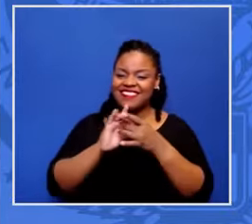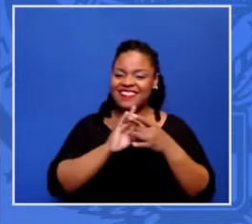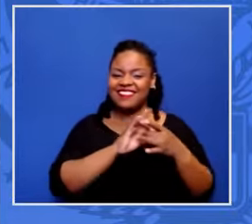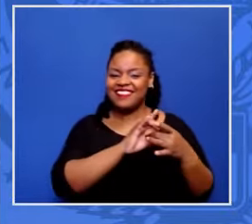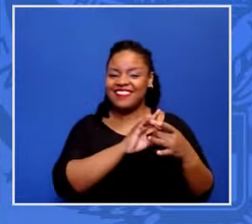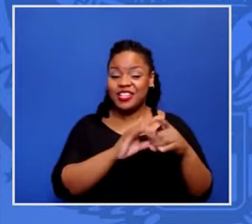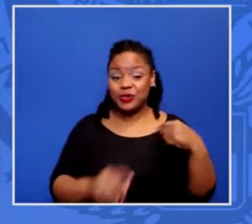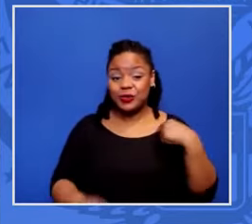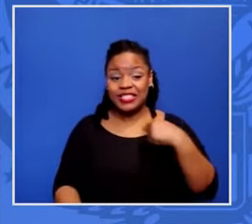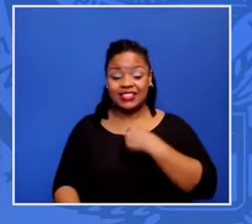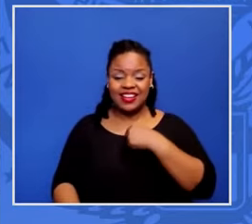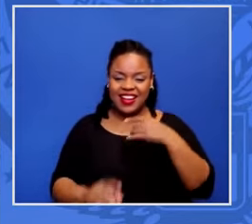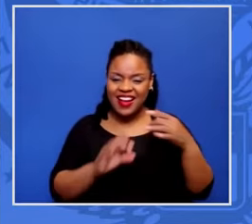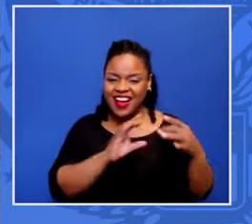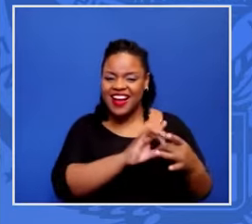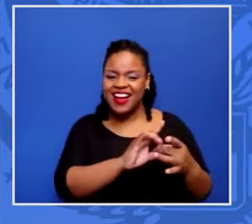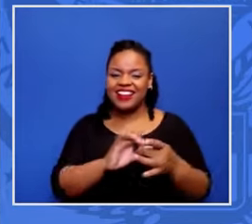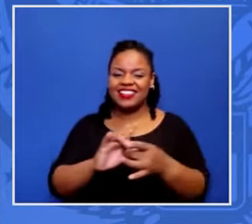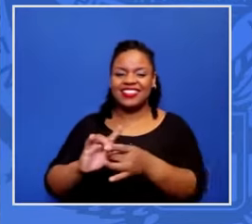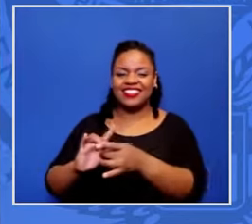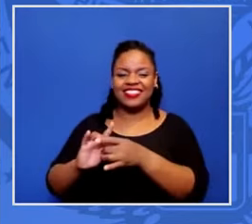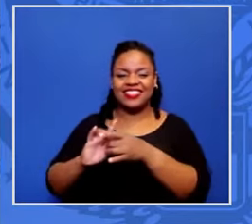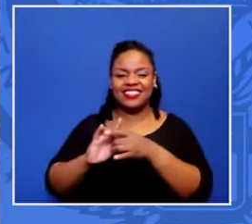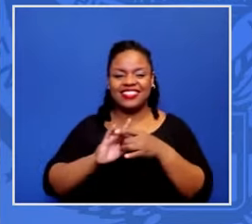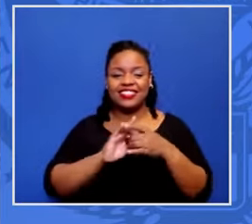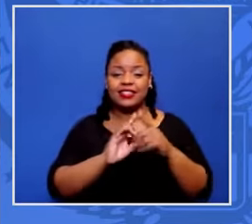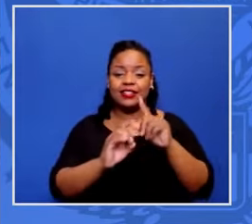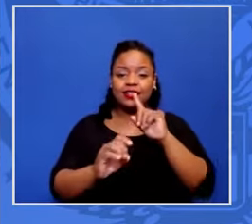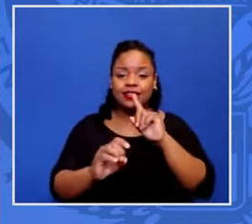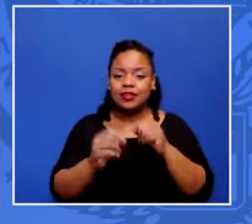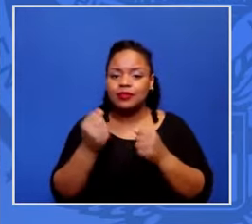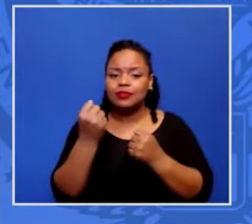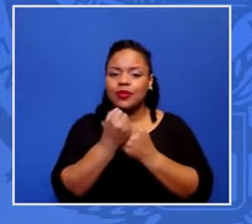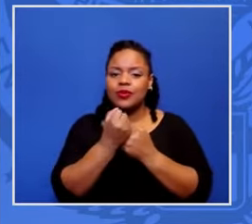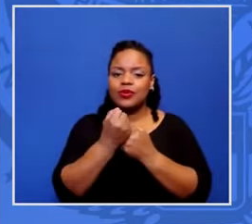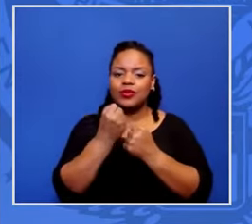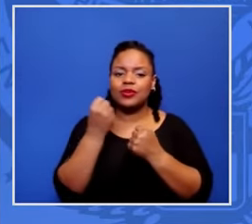the promise of what to come.